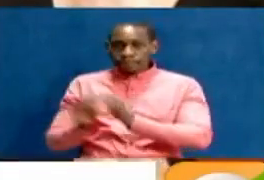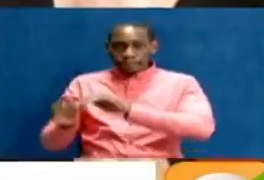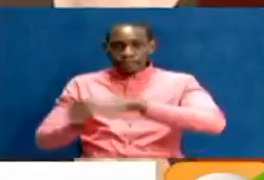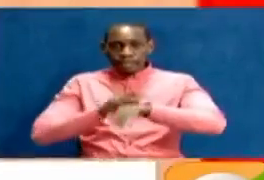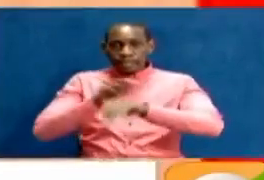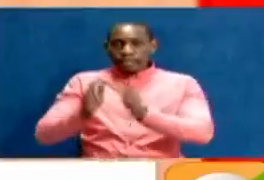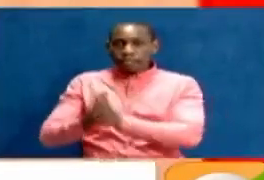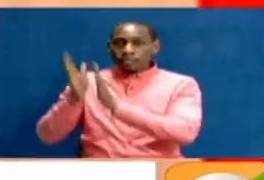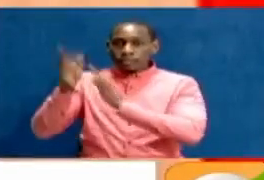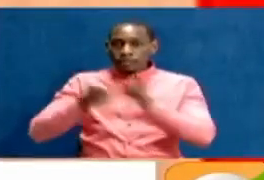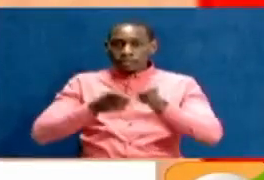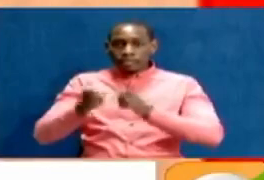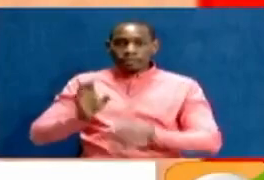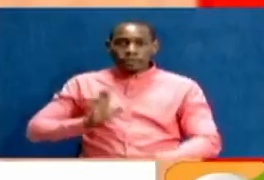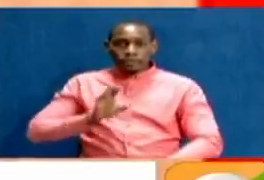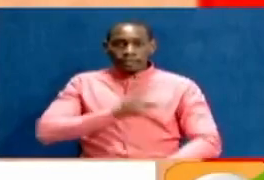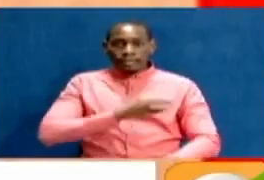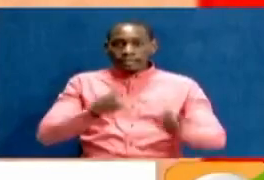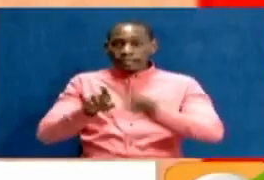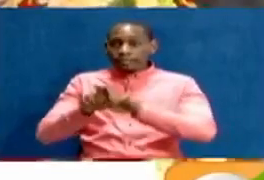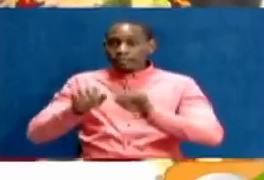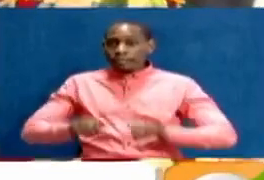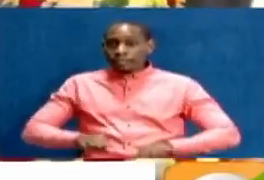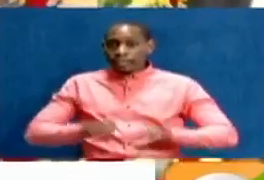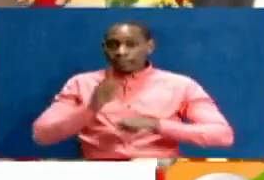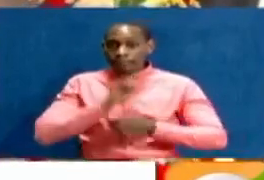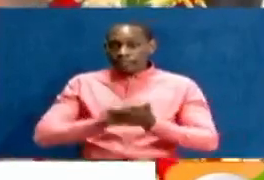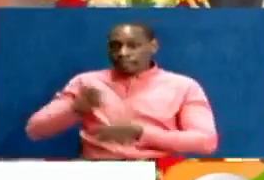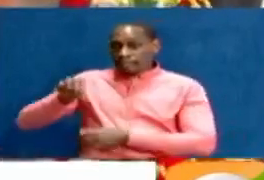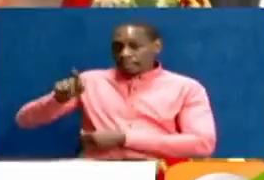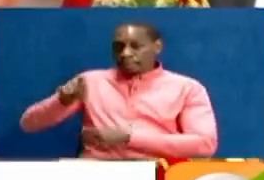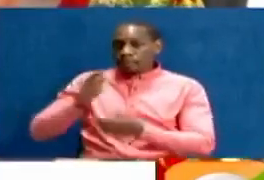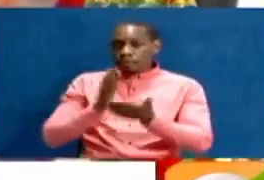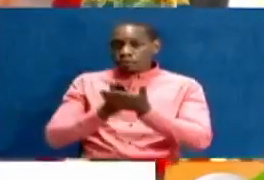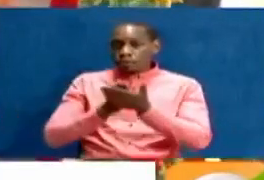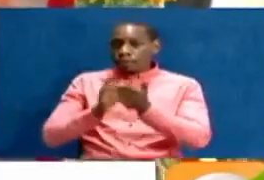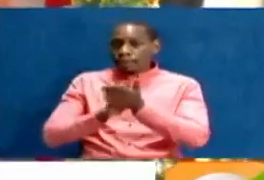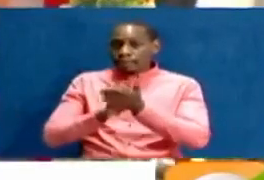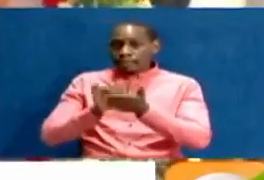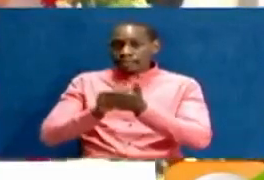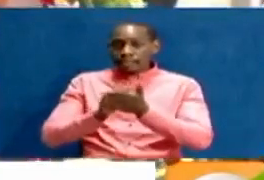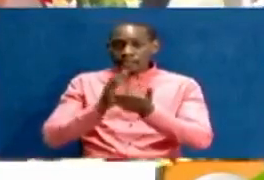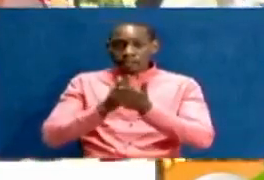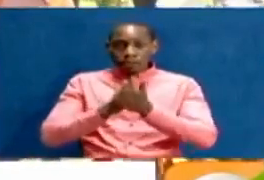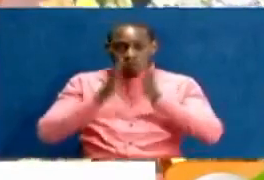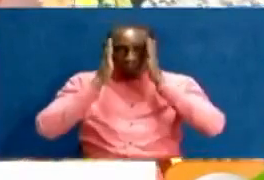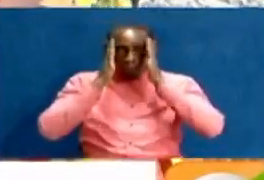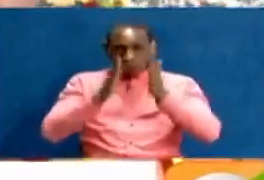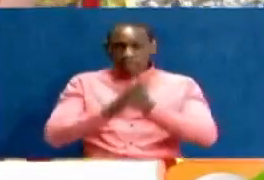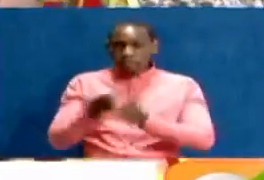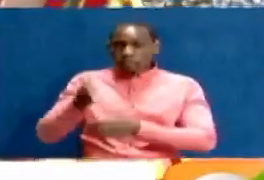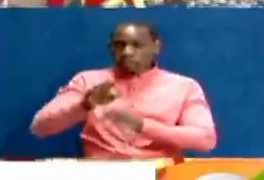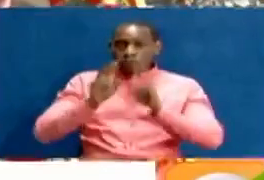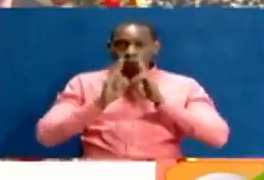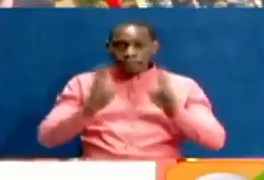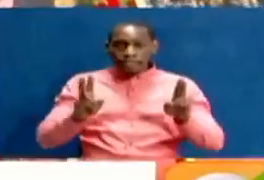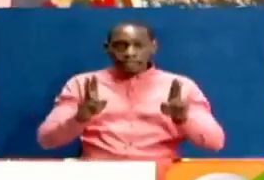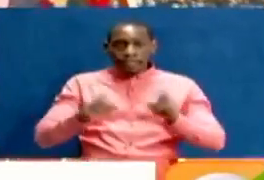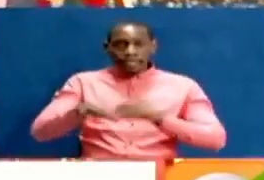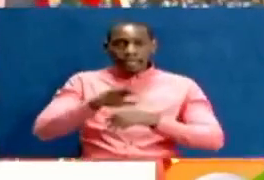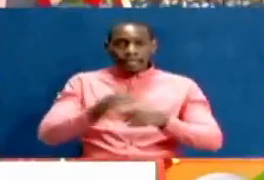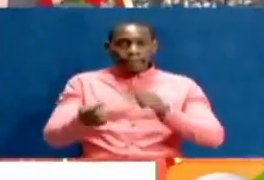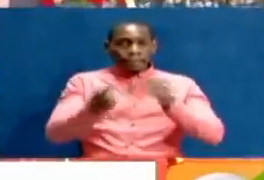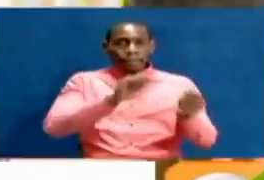and Administration Committee, which he also chaired, Koinange was lauded for his steadfast mission to restore peace in